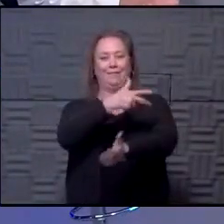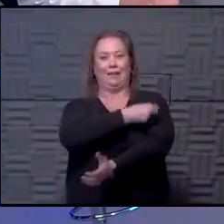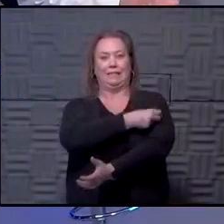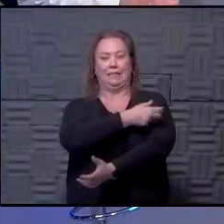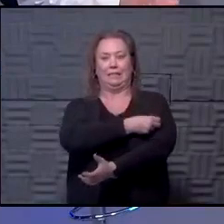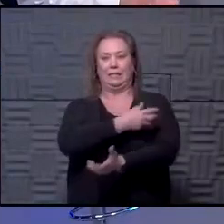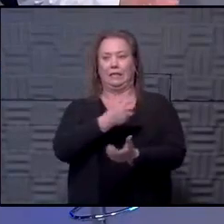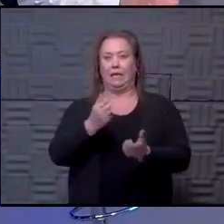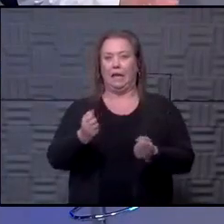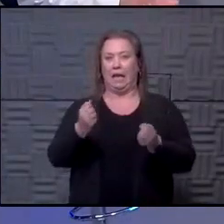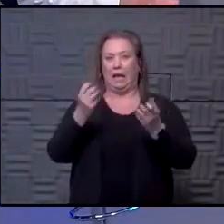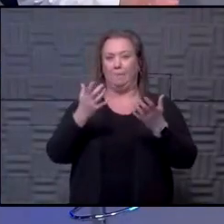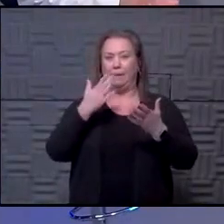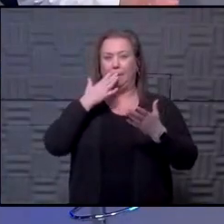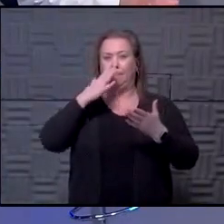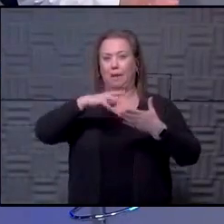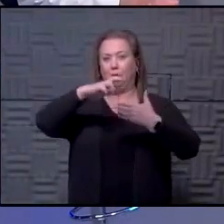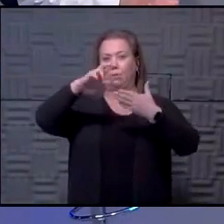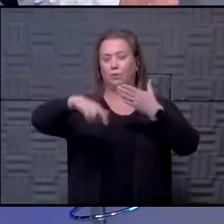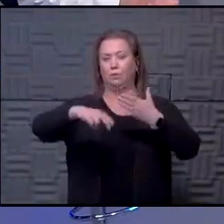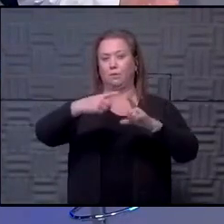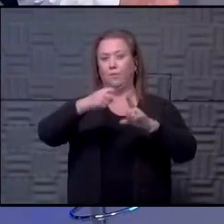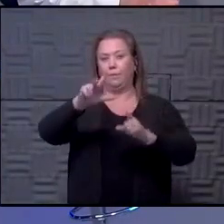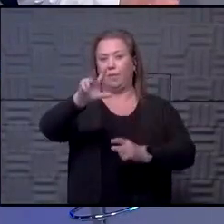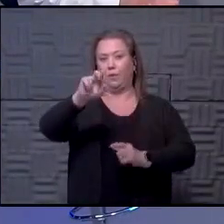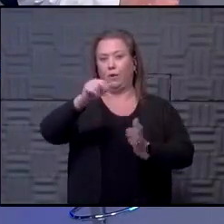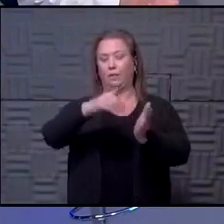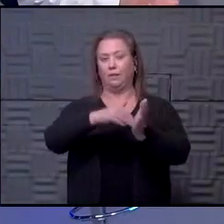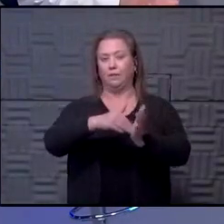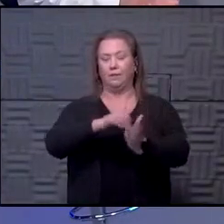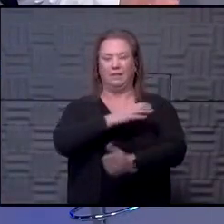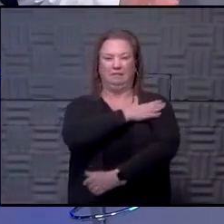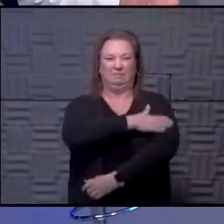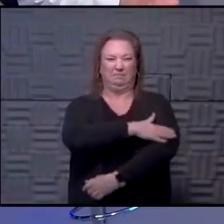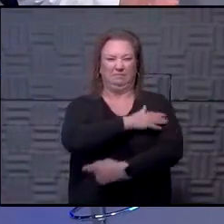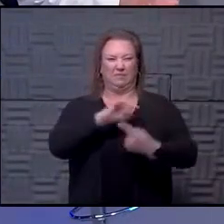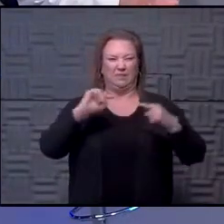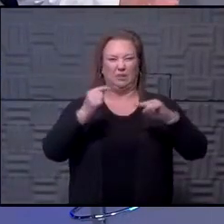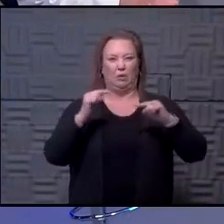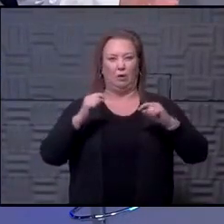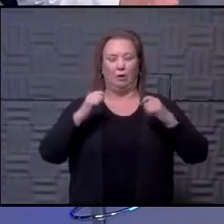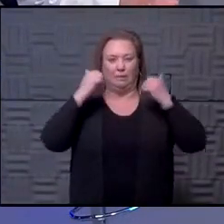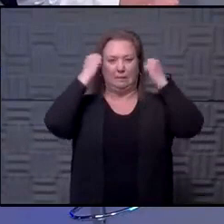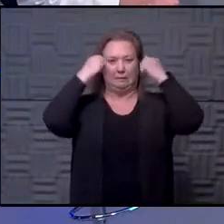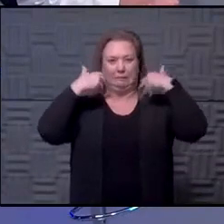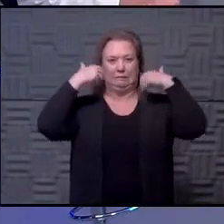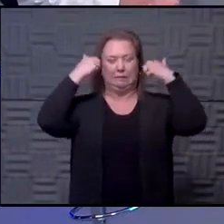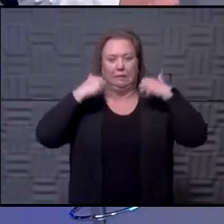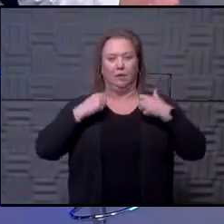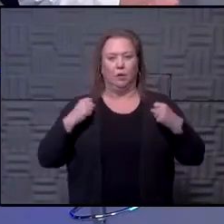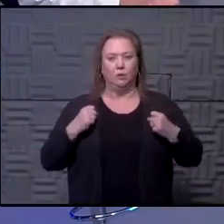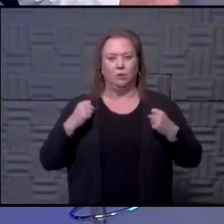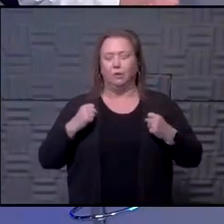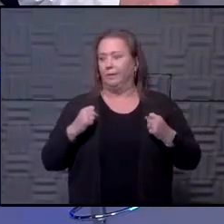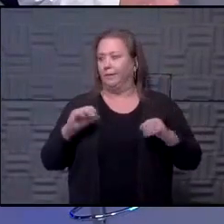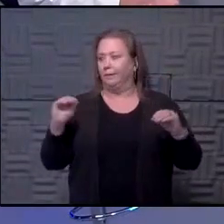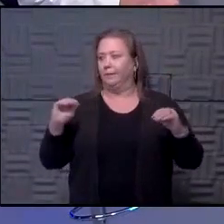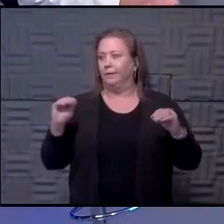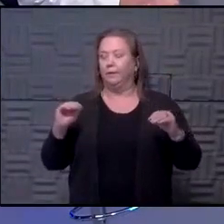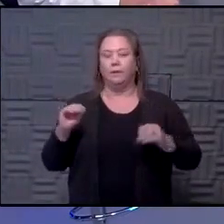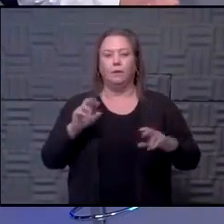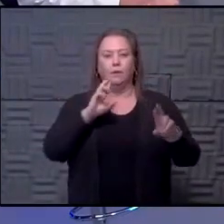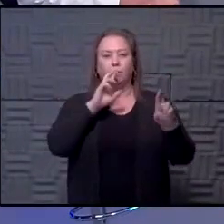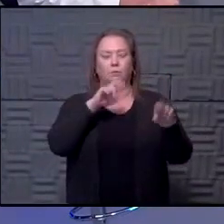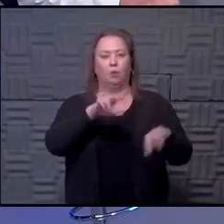how many bad outcomes have we had from those shots? Sore arms and sore arms. chills. Yeah, I don't think we've had any. There